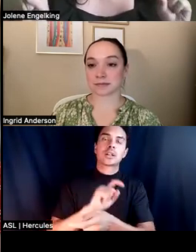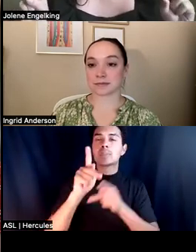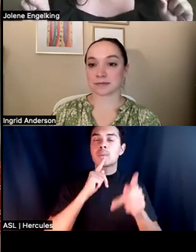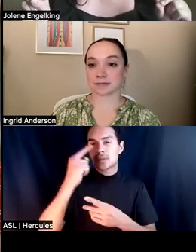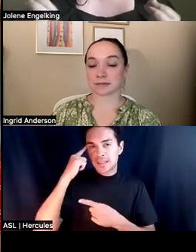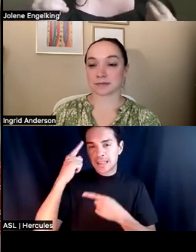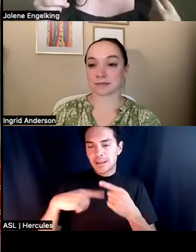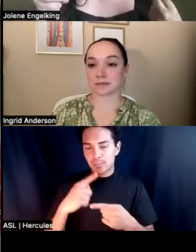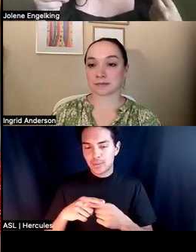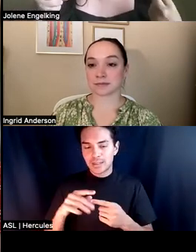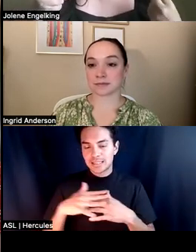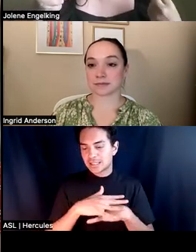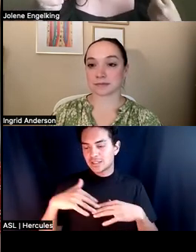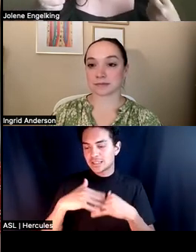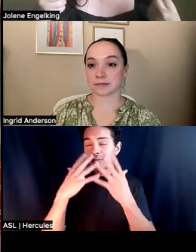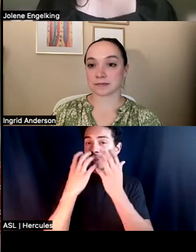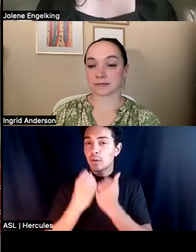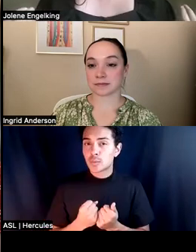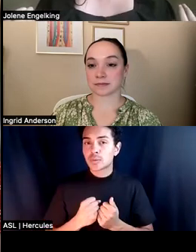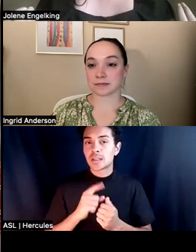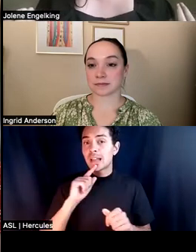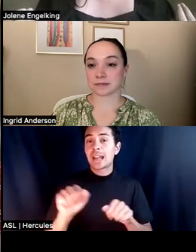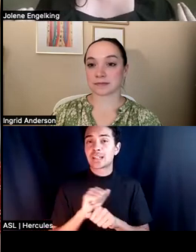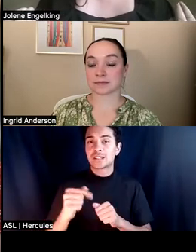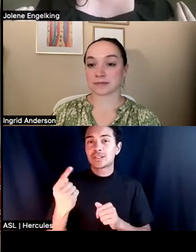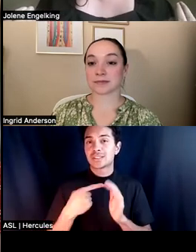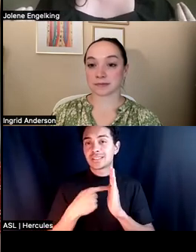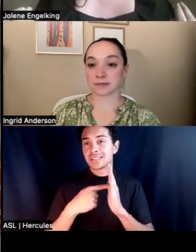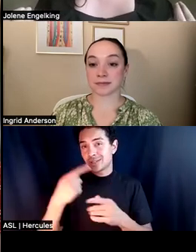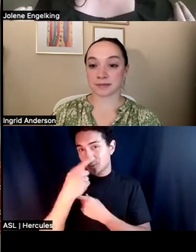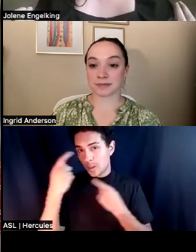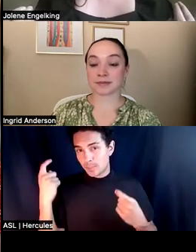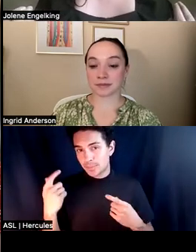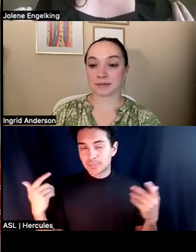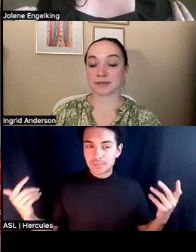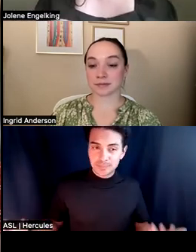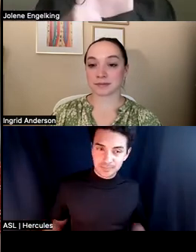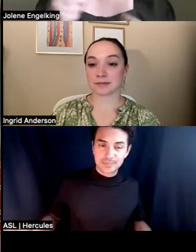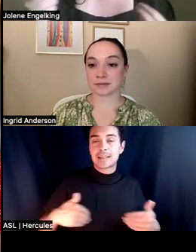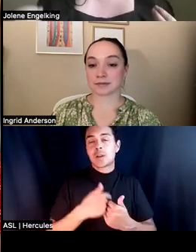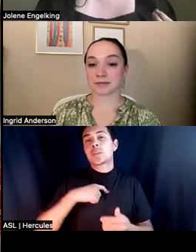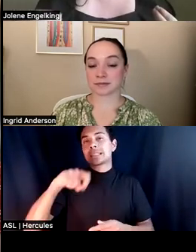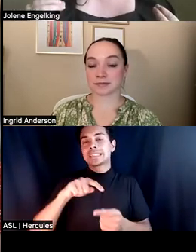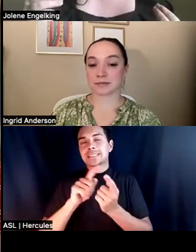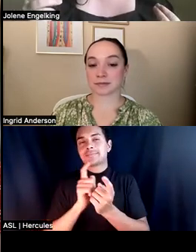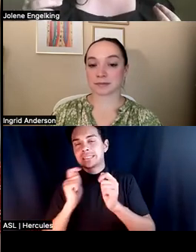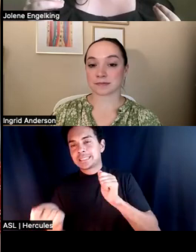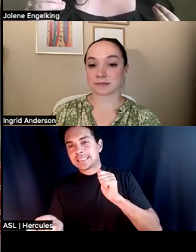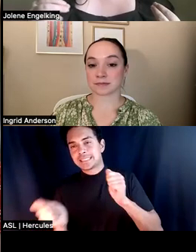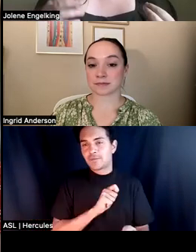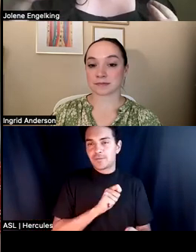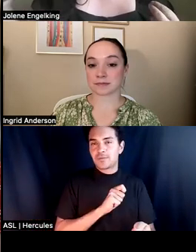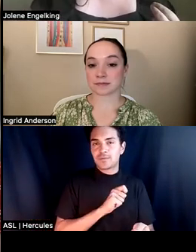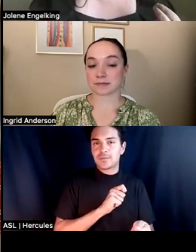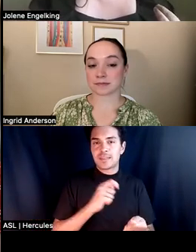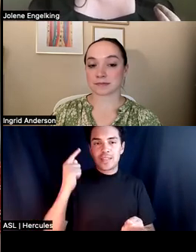Indigenous values are actually just signs of trauma, right? And how we're needing to kind of really shift and really